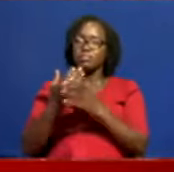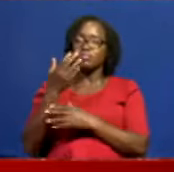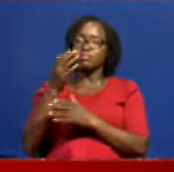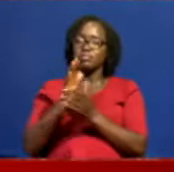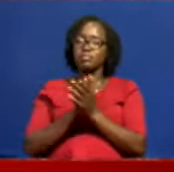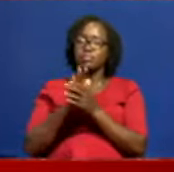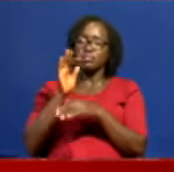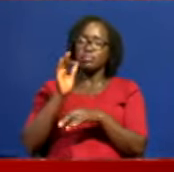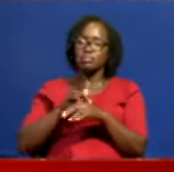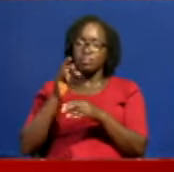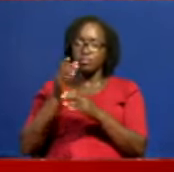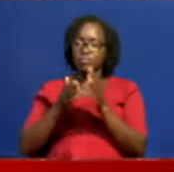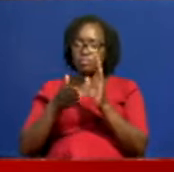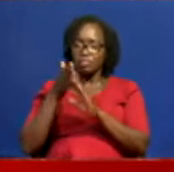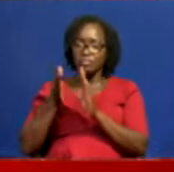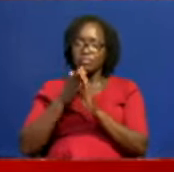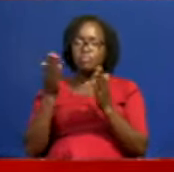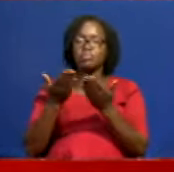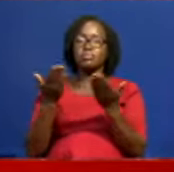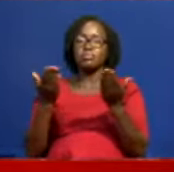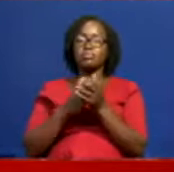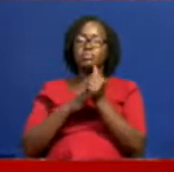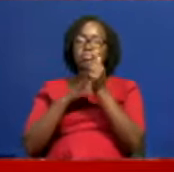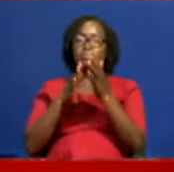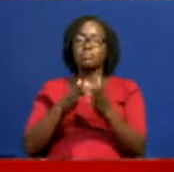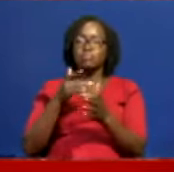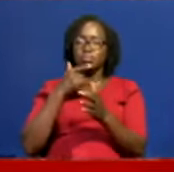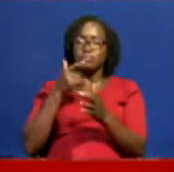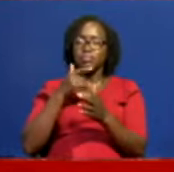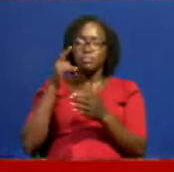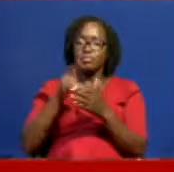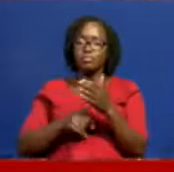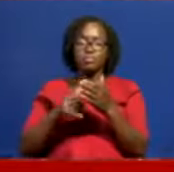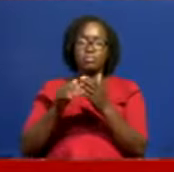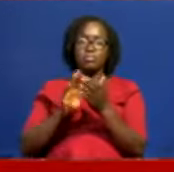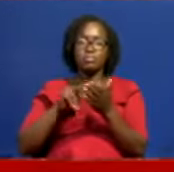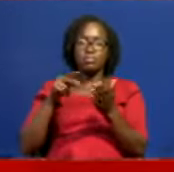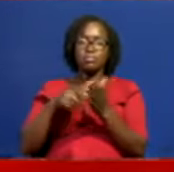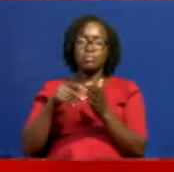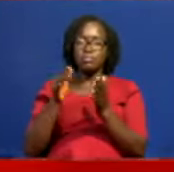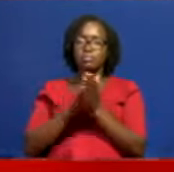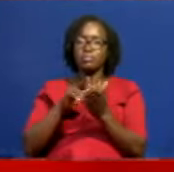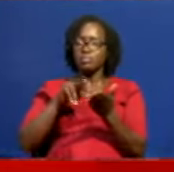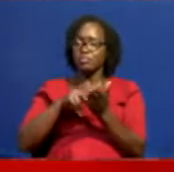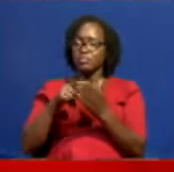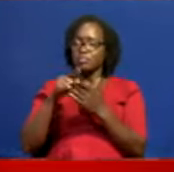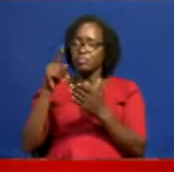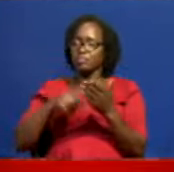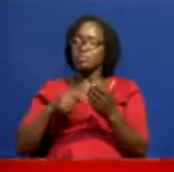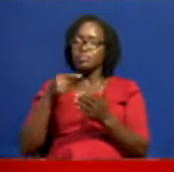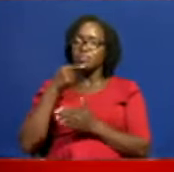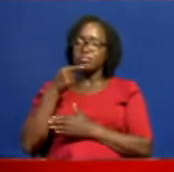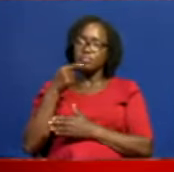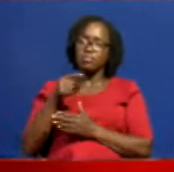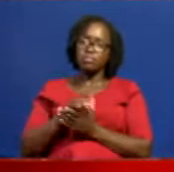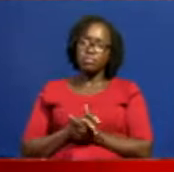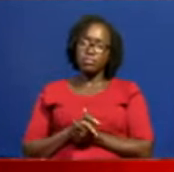sense of urgency, where leaders say what they mean and mean what they say.